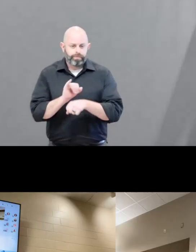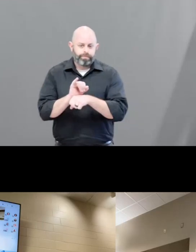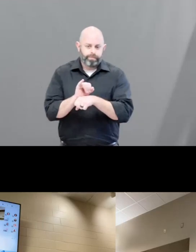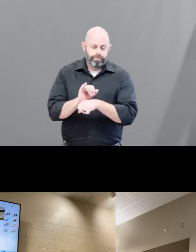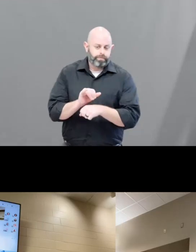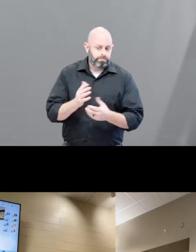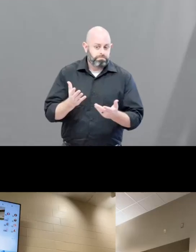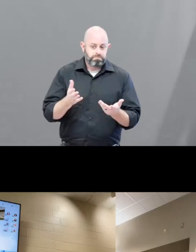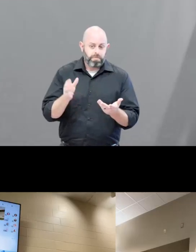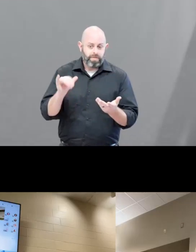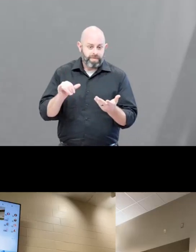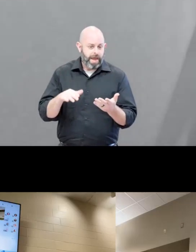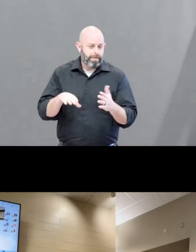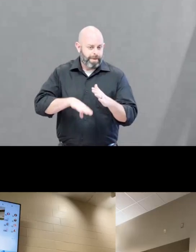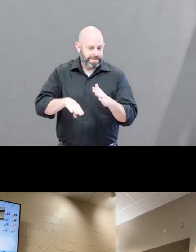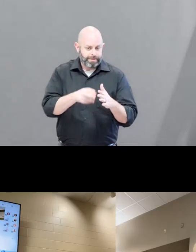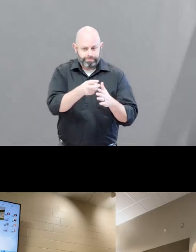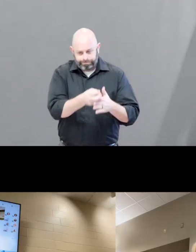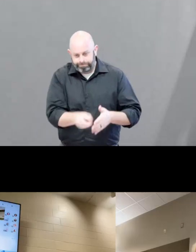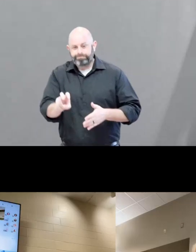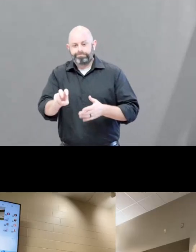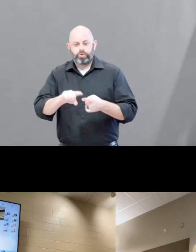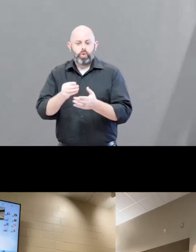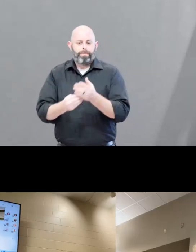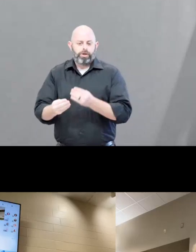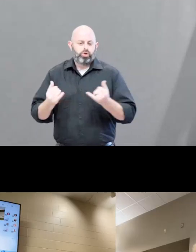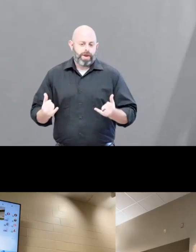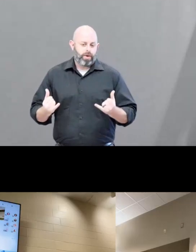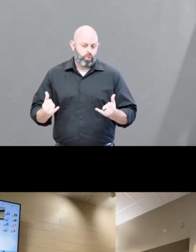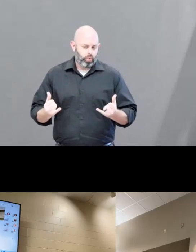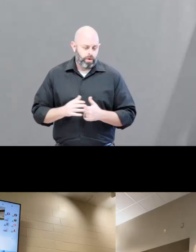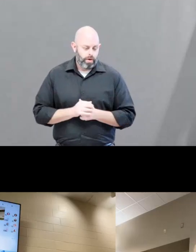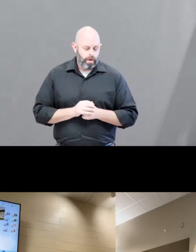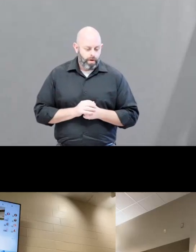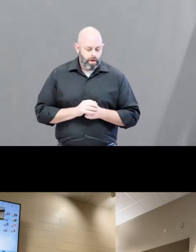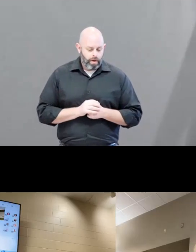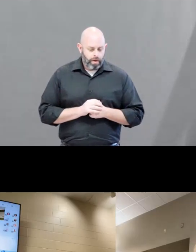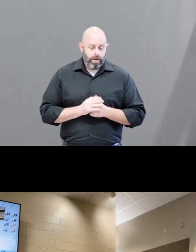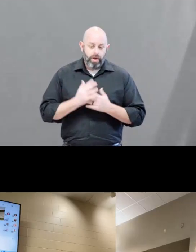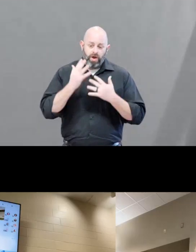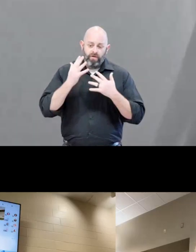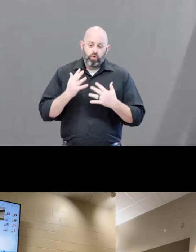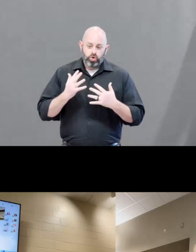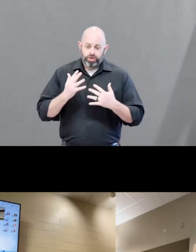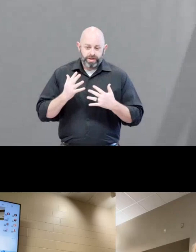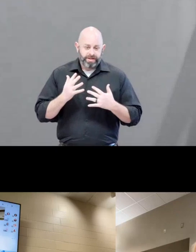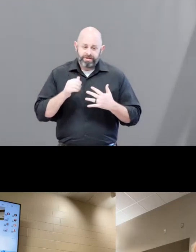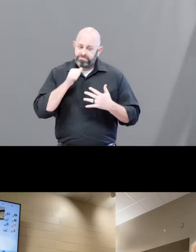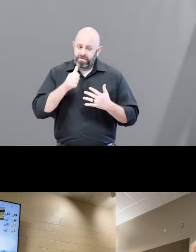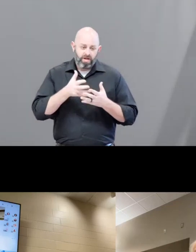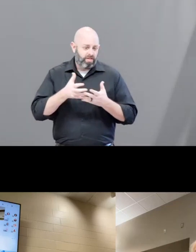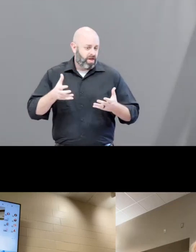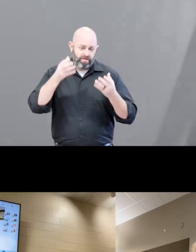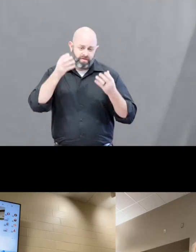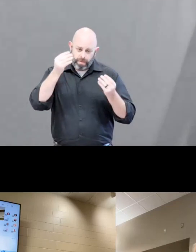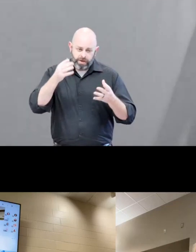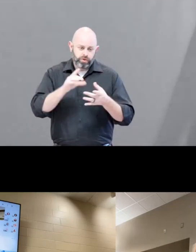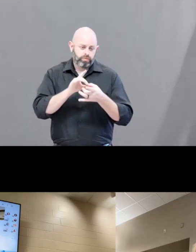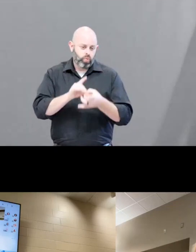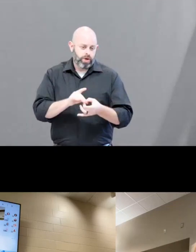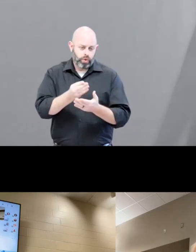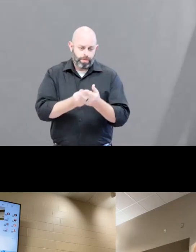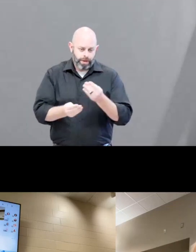That basically will take us right into our budget update, which unfortunately there's not a lot of information.